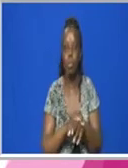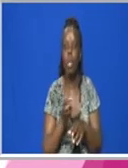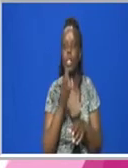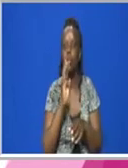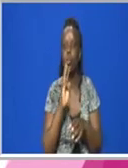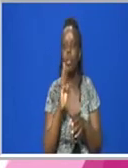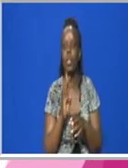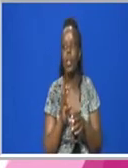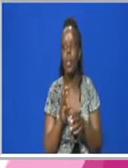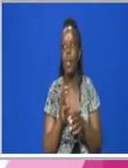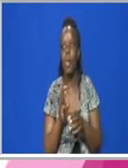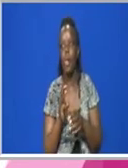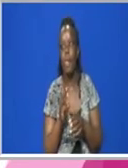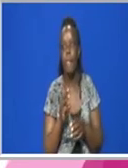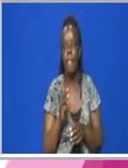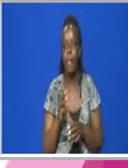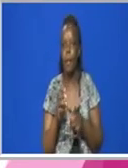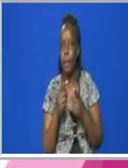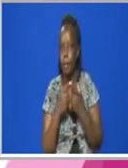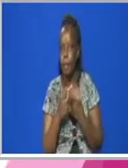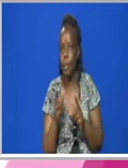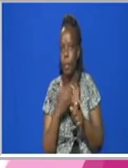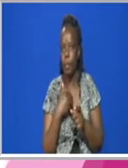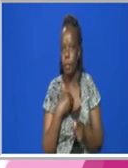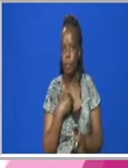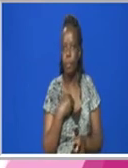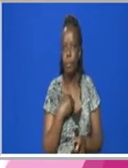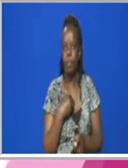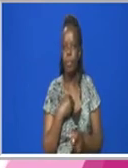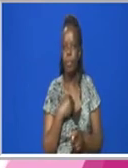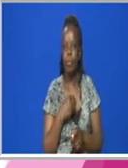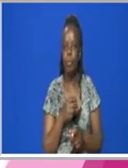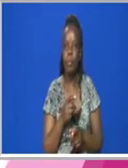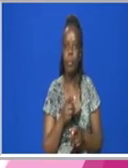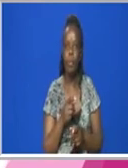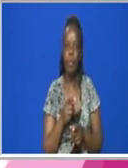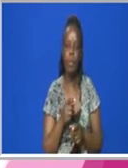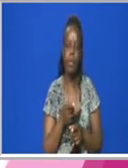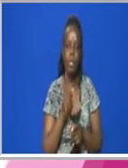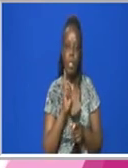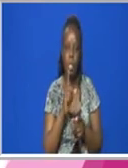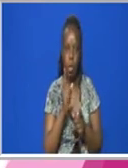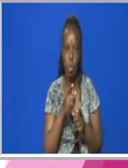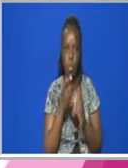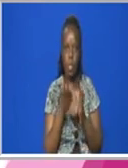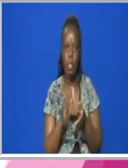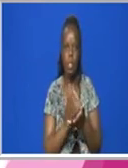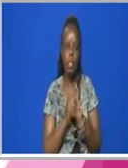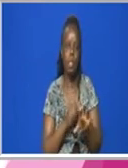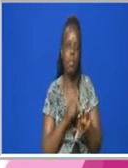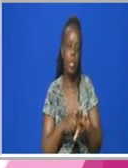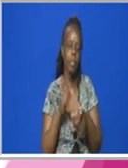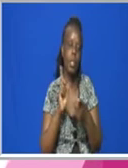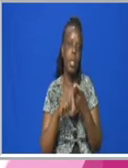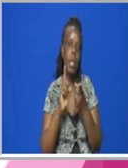and calcium hydroxide. There is a precaution there. We have also said that in many times we may also put some sand. A layer of